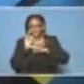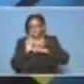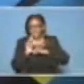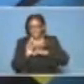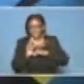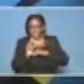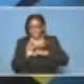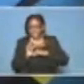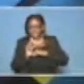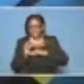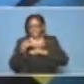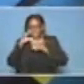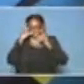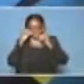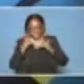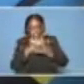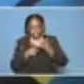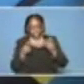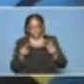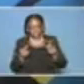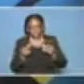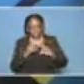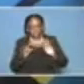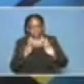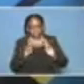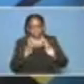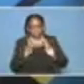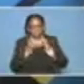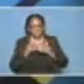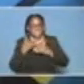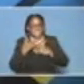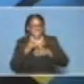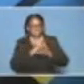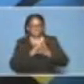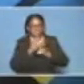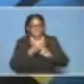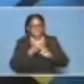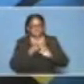major launch next month. For the Bahamas Tonight, I'm Jiminy Deswain.